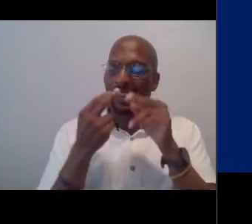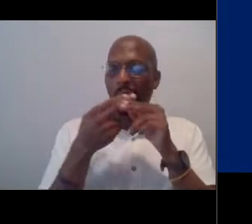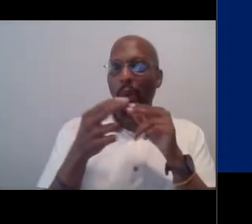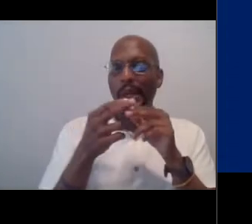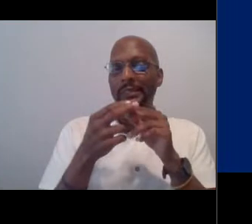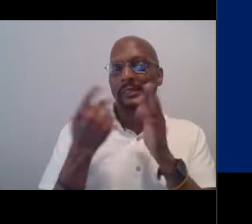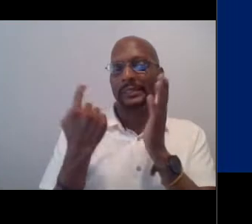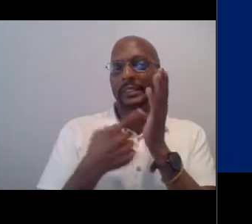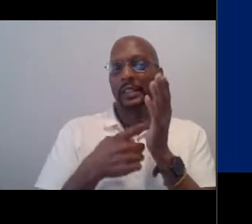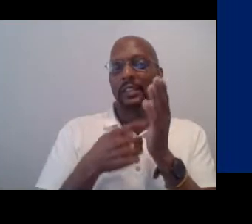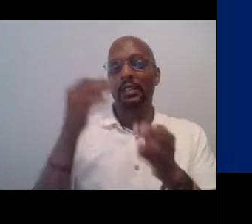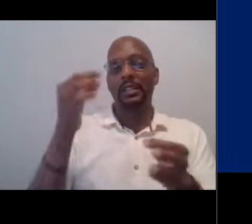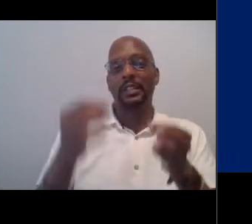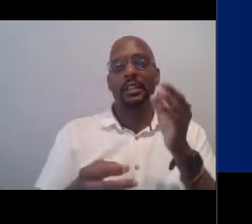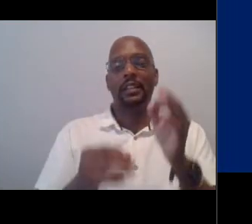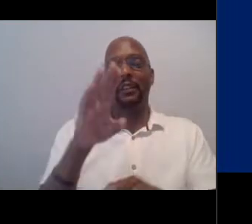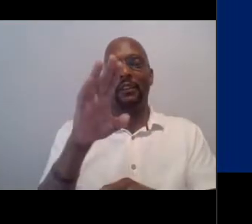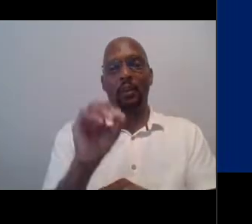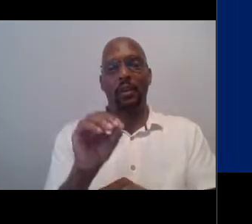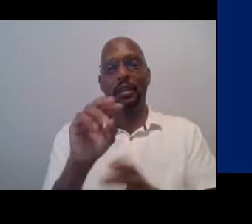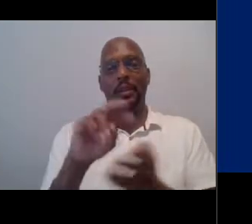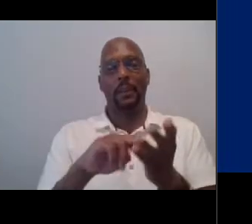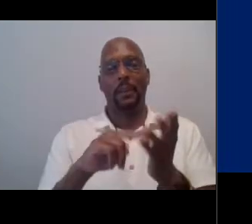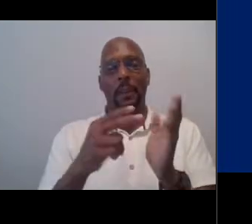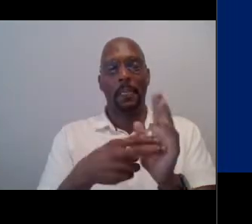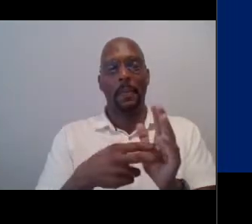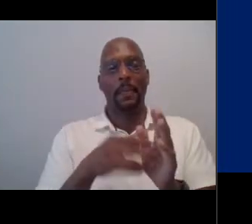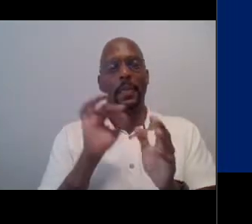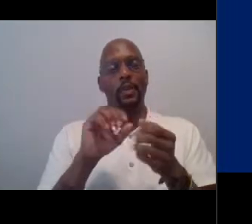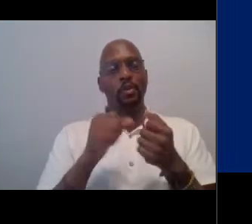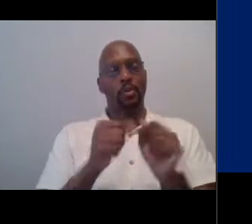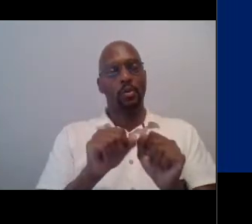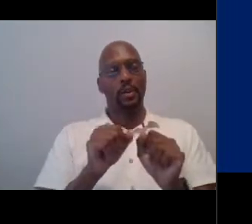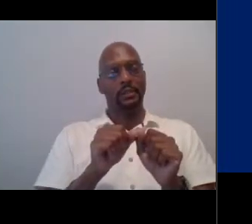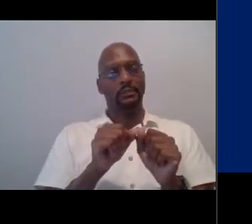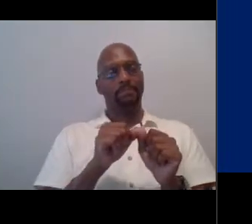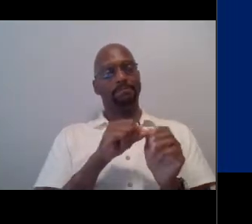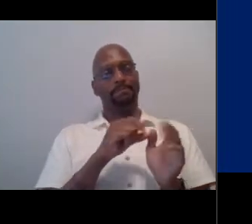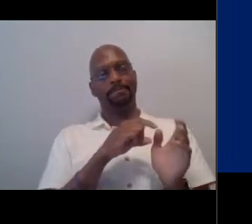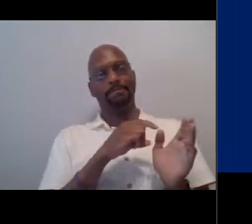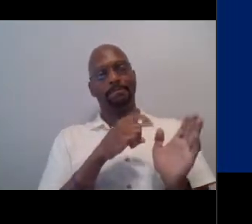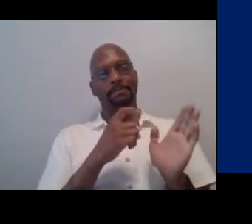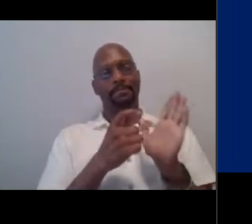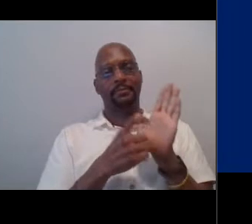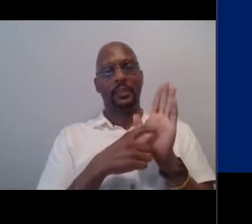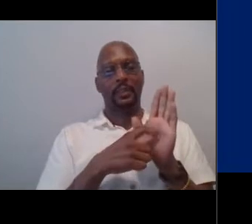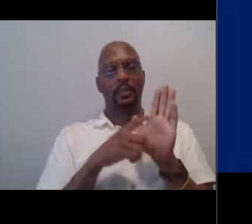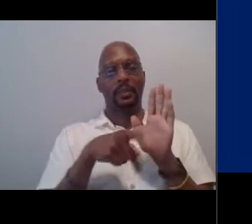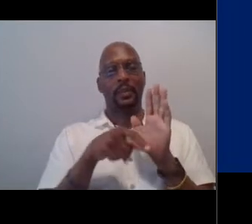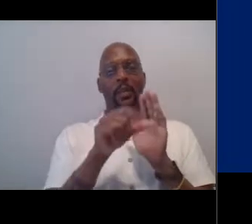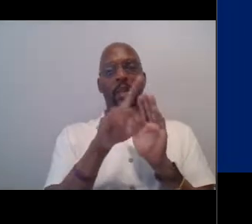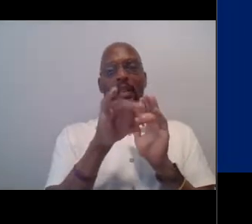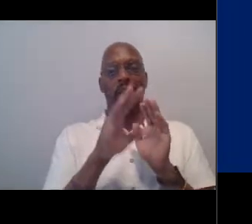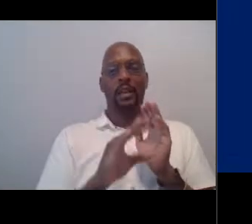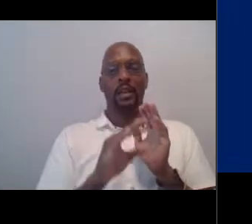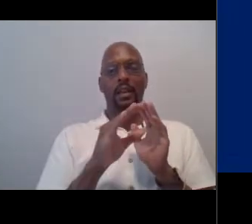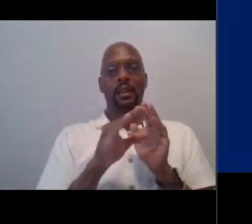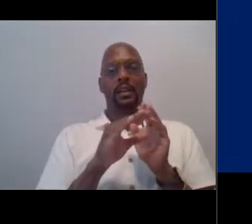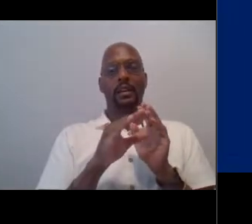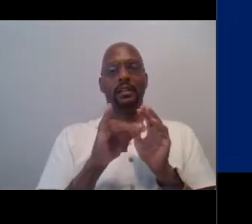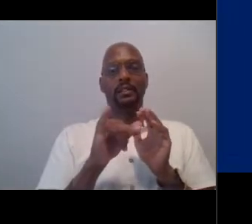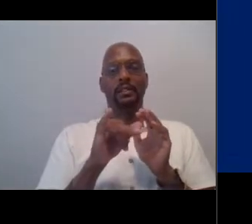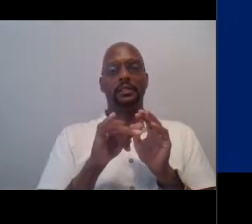what Justice 40 is. It's trying to, it's recognizing policies that were disparate in the